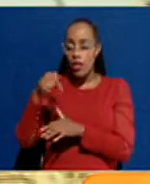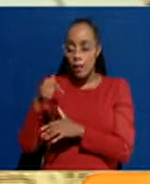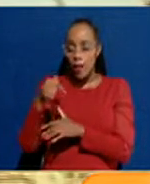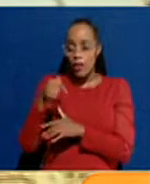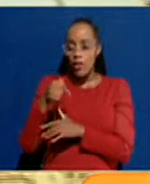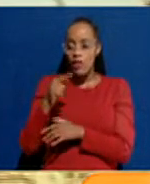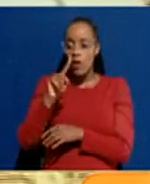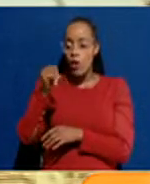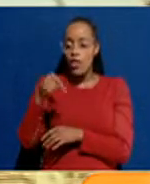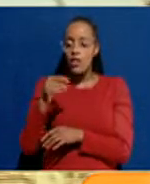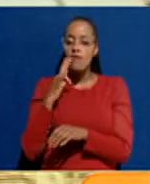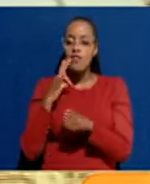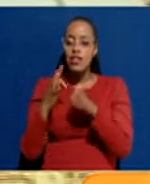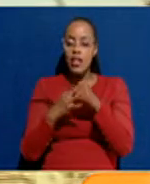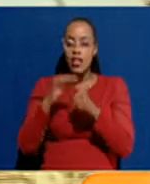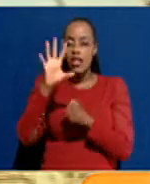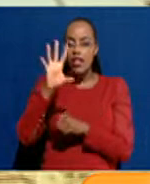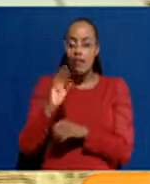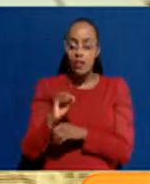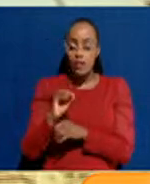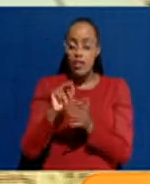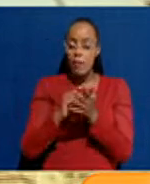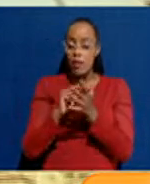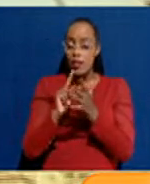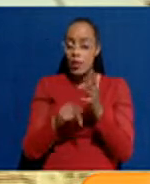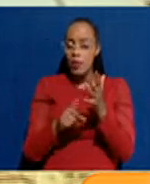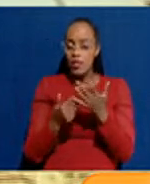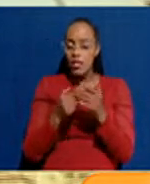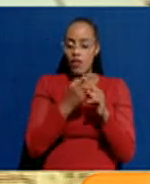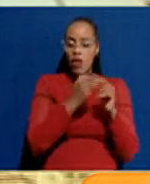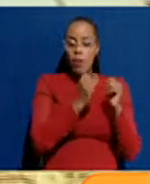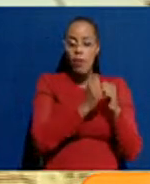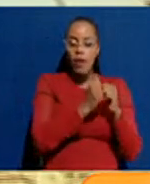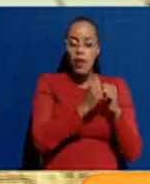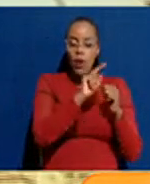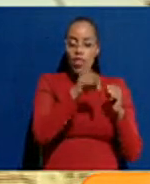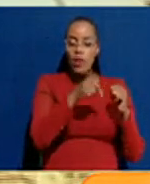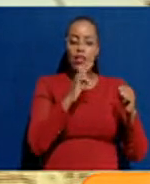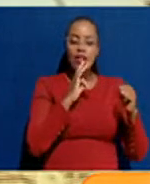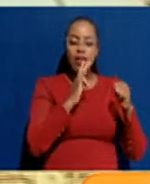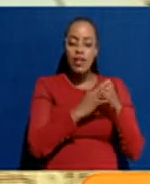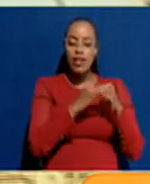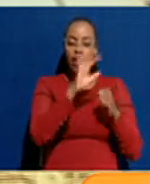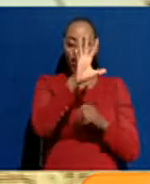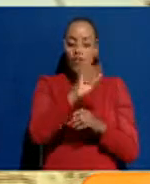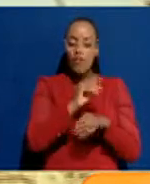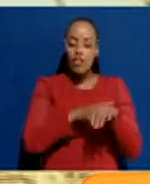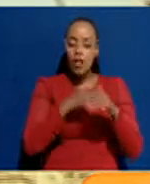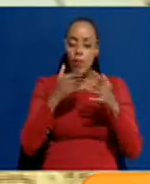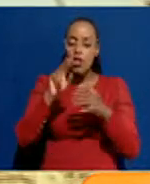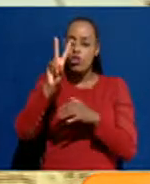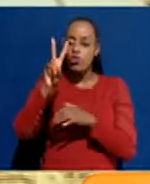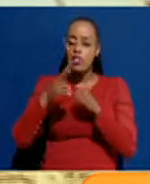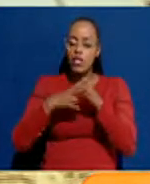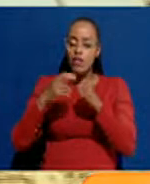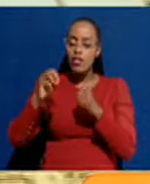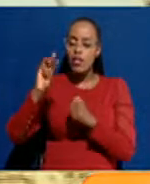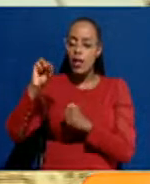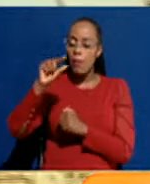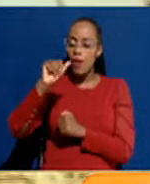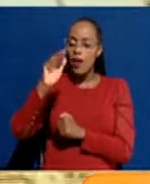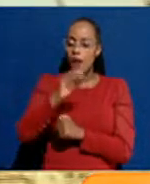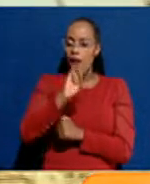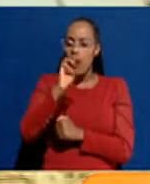was 1,850. So from 1850, the moment you lose 270 megawatts, the system